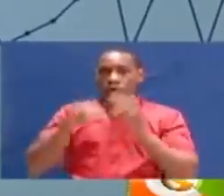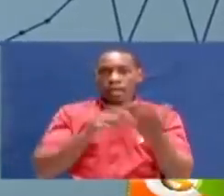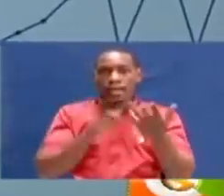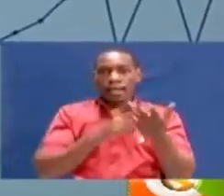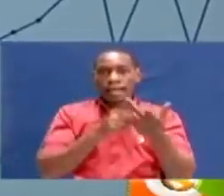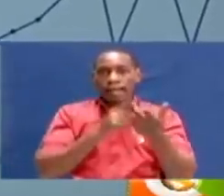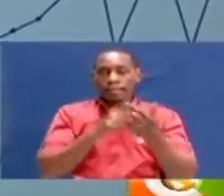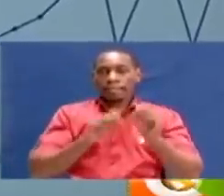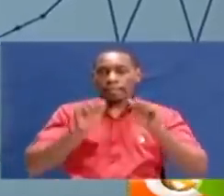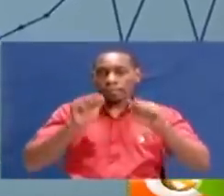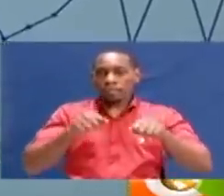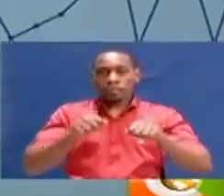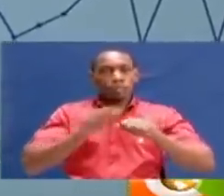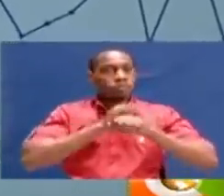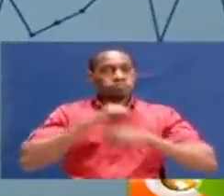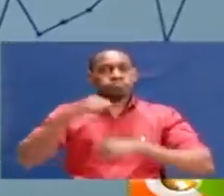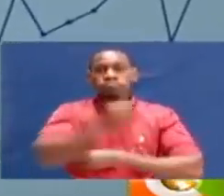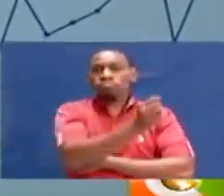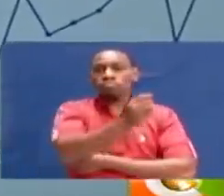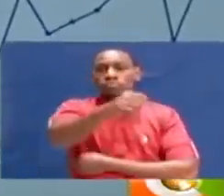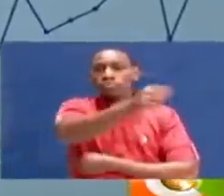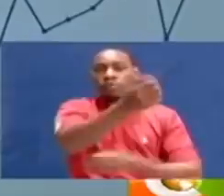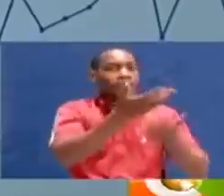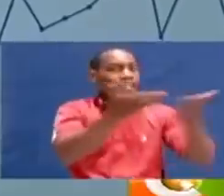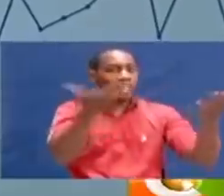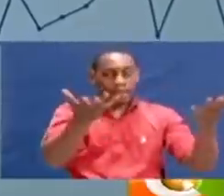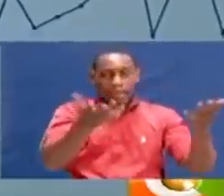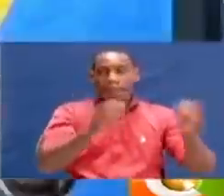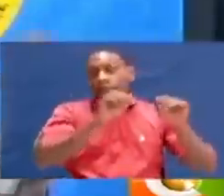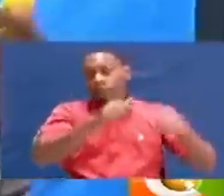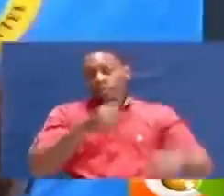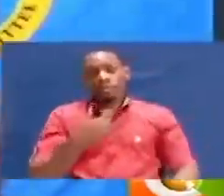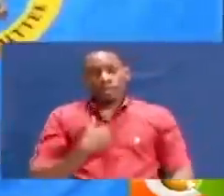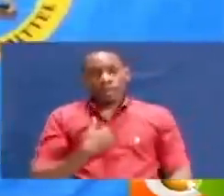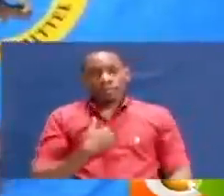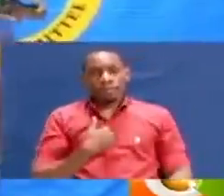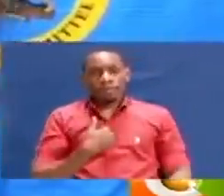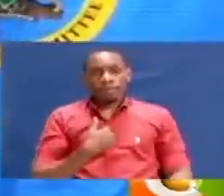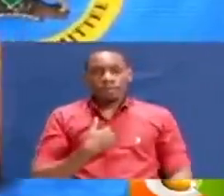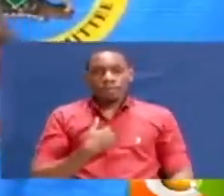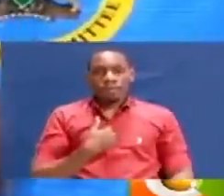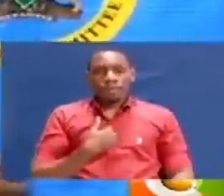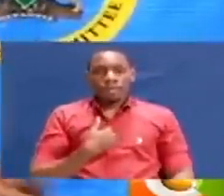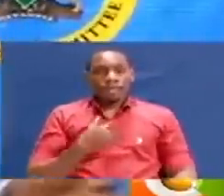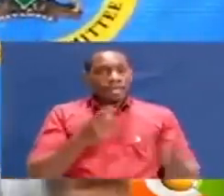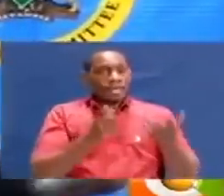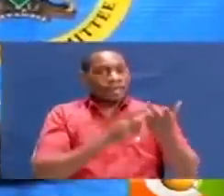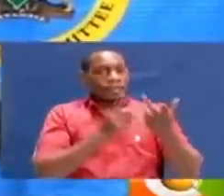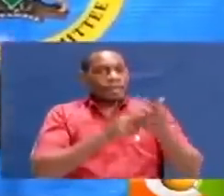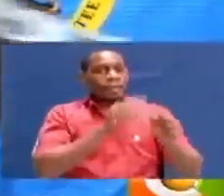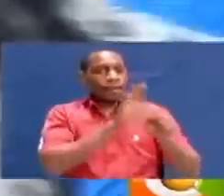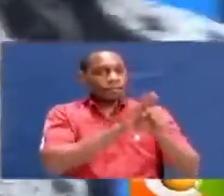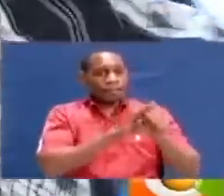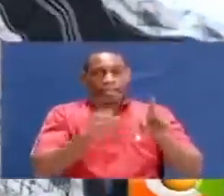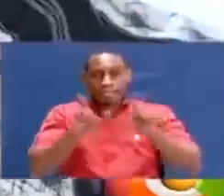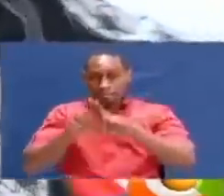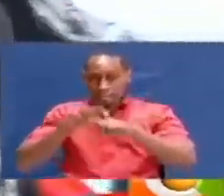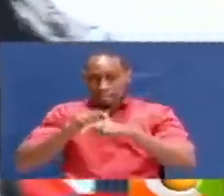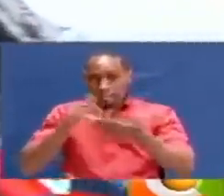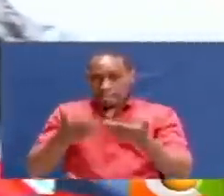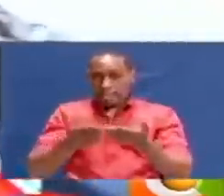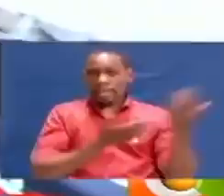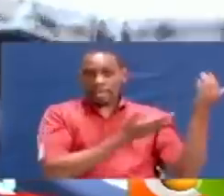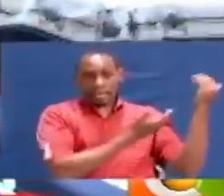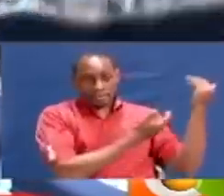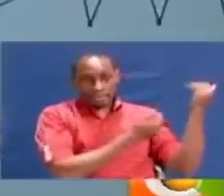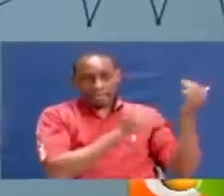now have been in the streets. And we would be at a much, much higher figure. It is at this point that we are predicting,